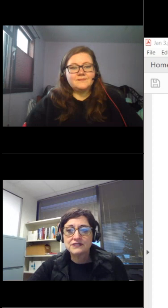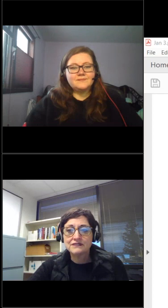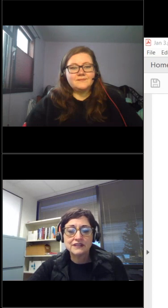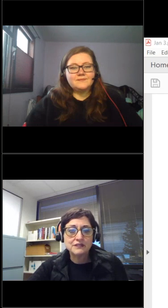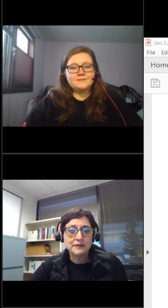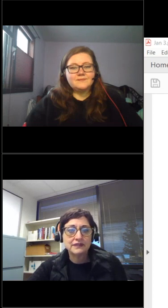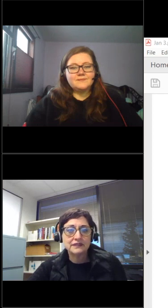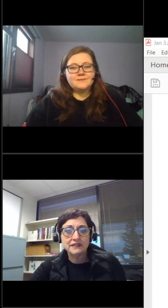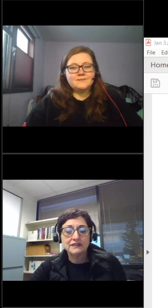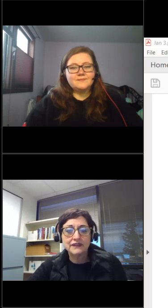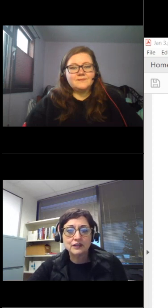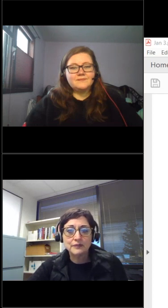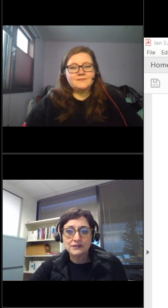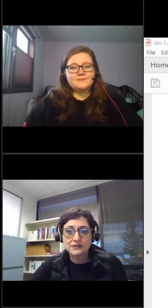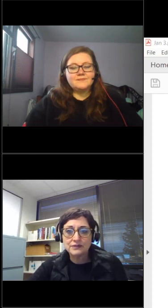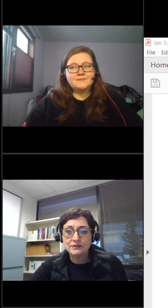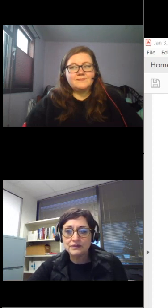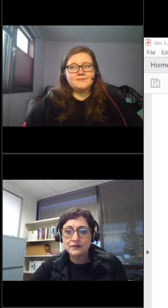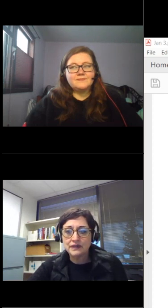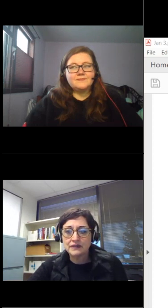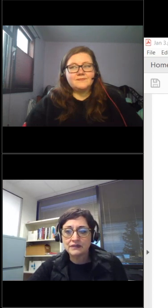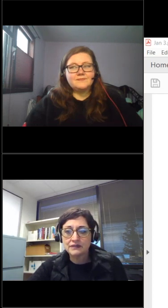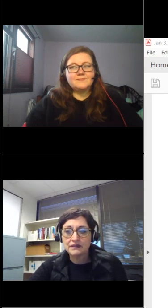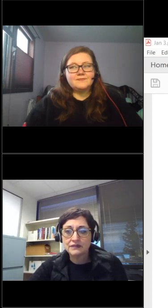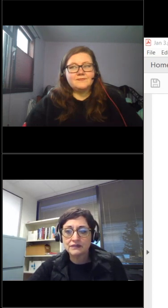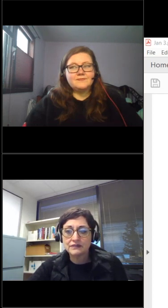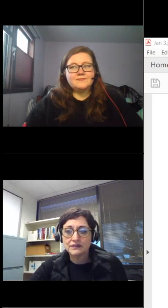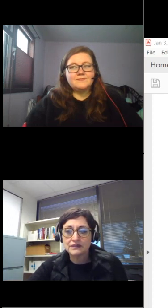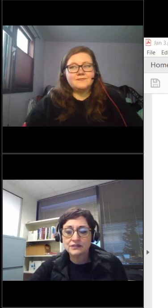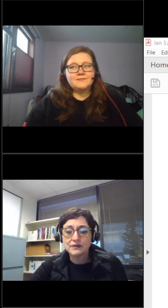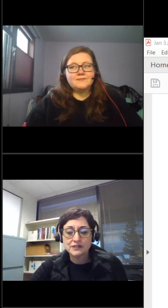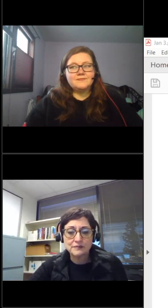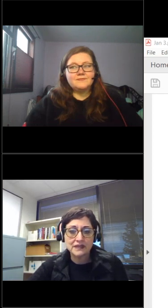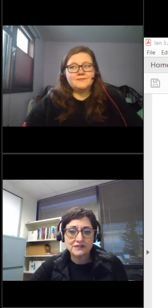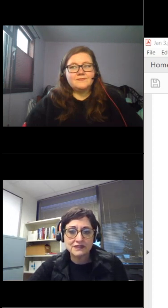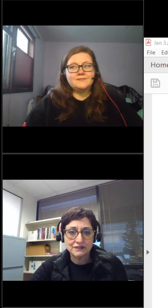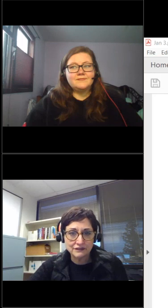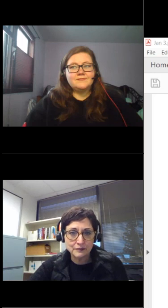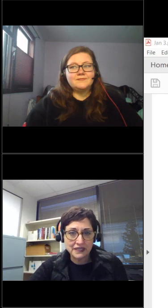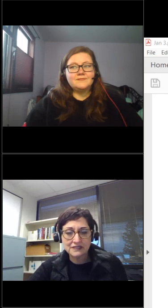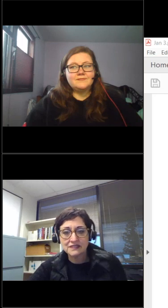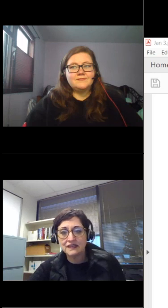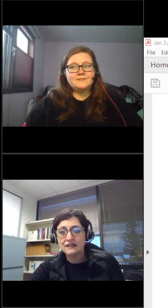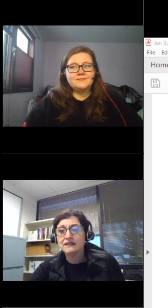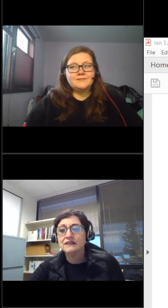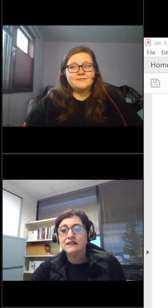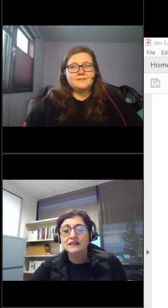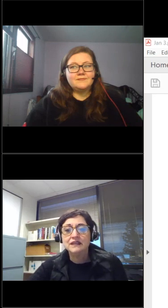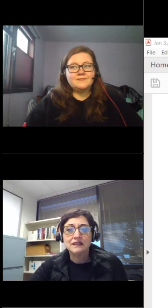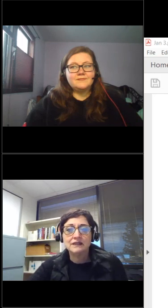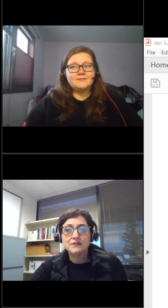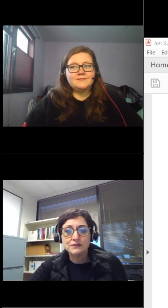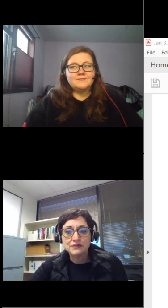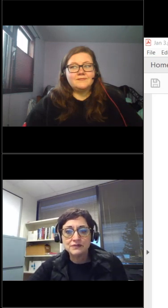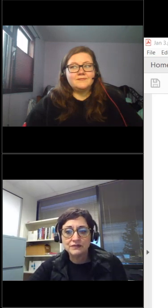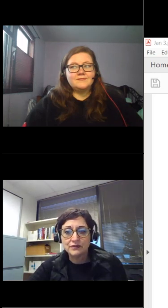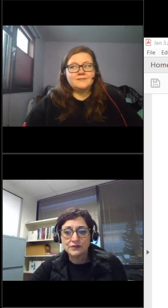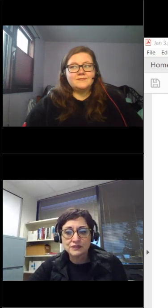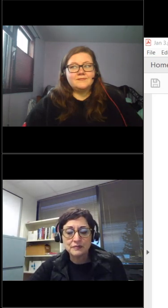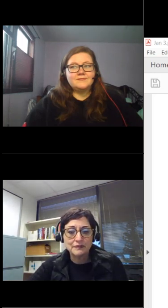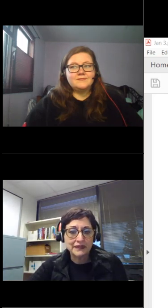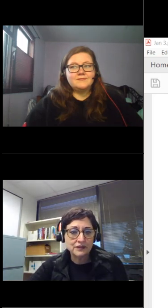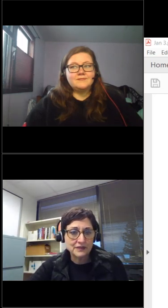this is a flexibility available to us because of Appendix K, due to,